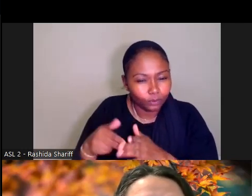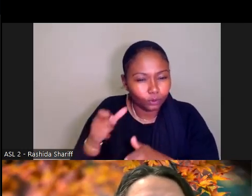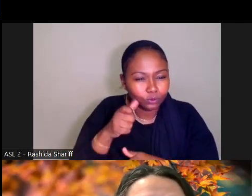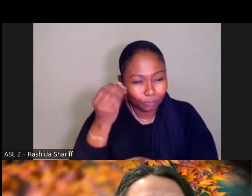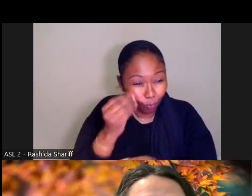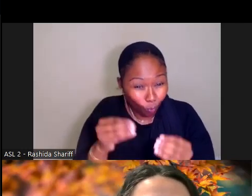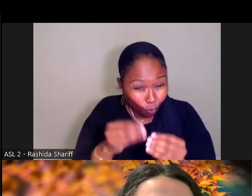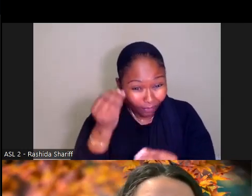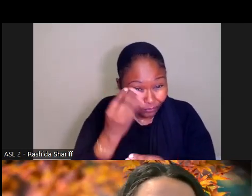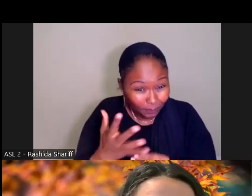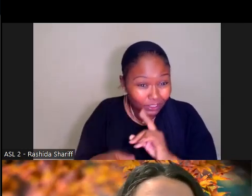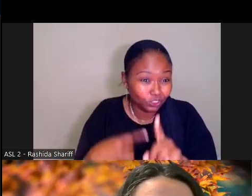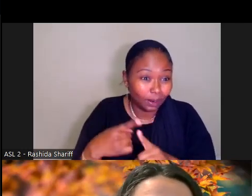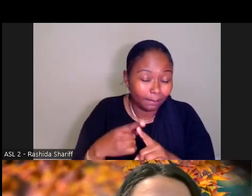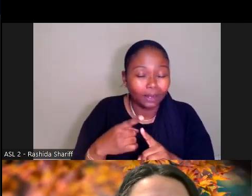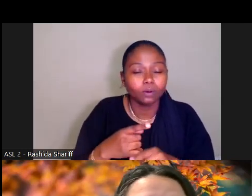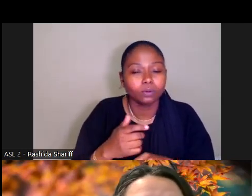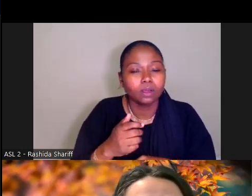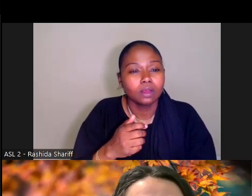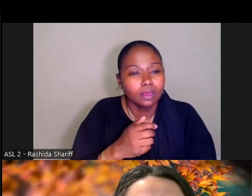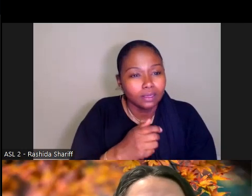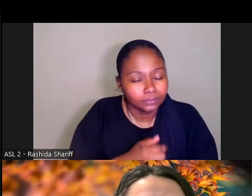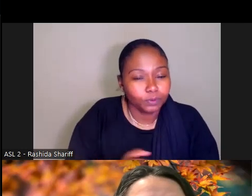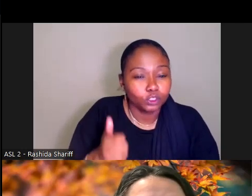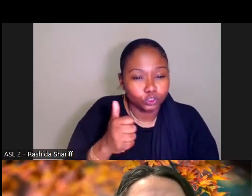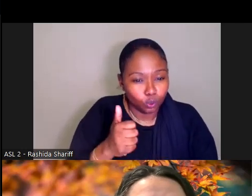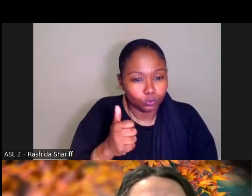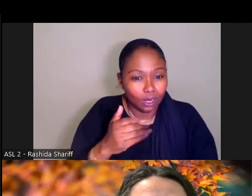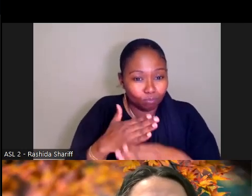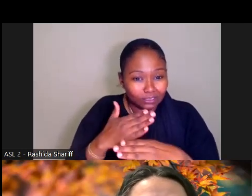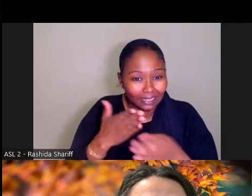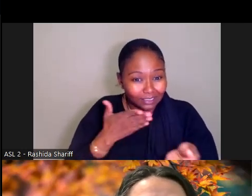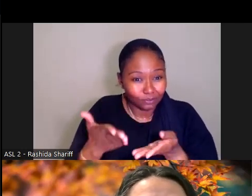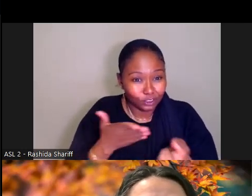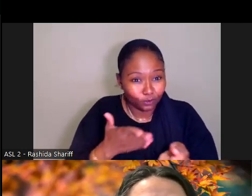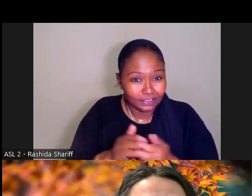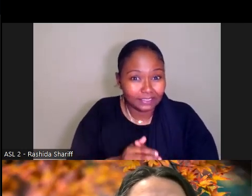about the adult protective services referrals and the hospital referrals.